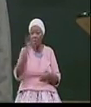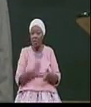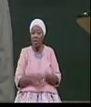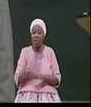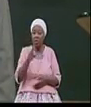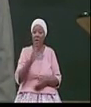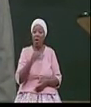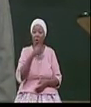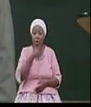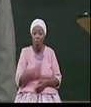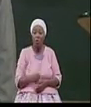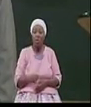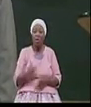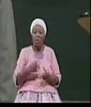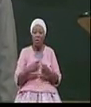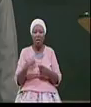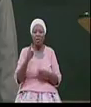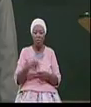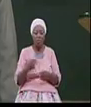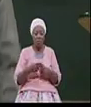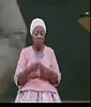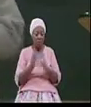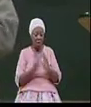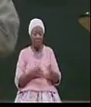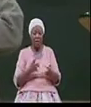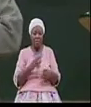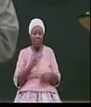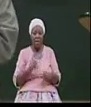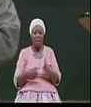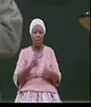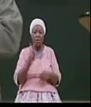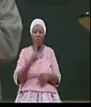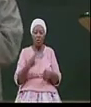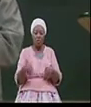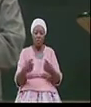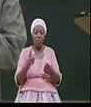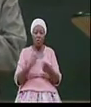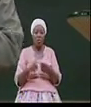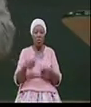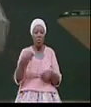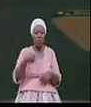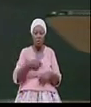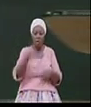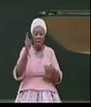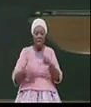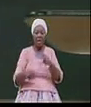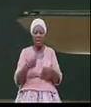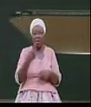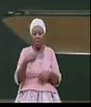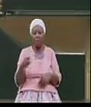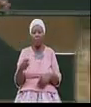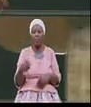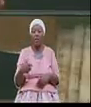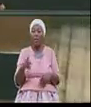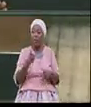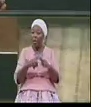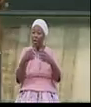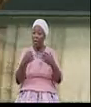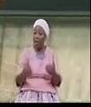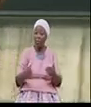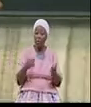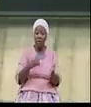old, you'll soon leave, but where you leave to, we cannot tell. But now, it's not just